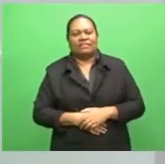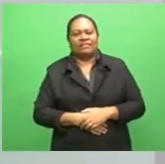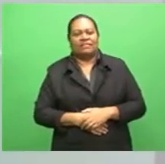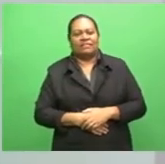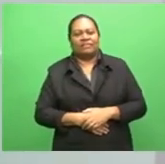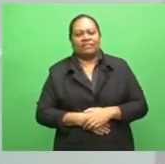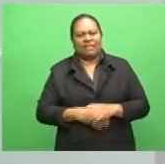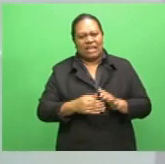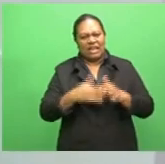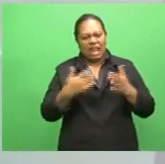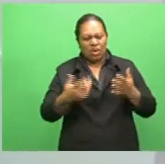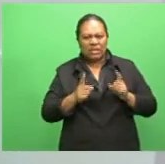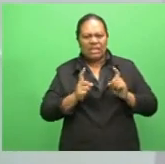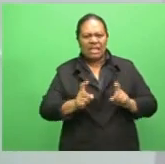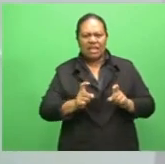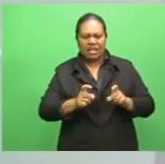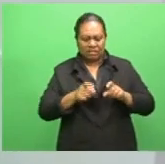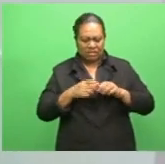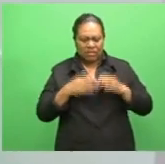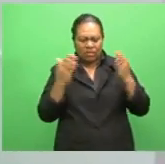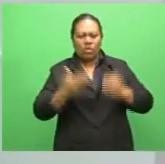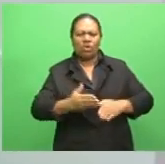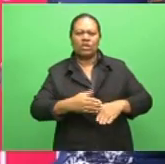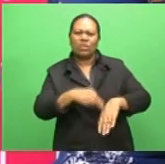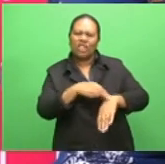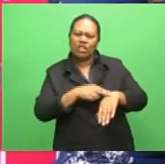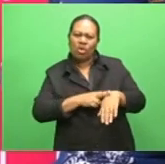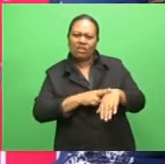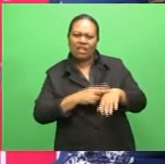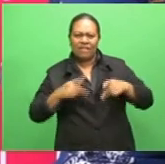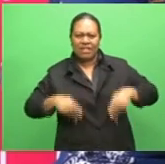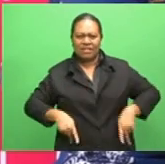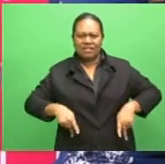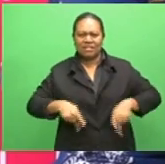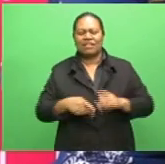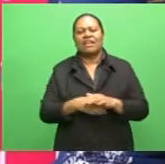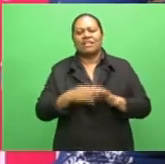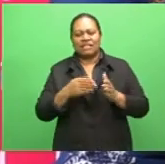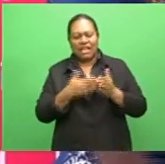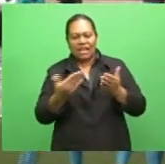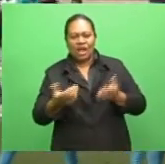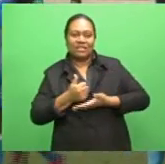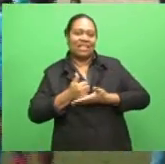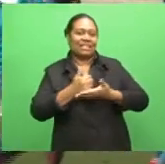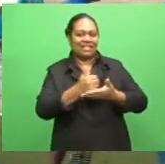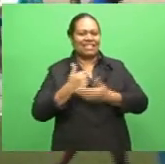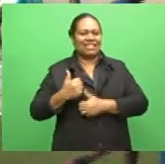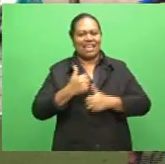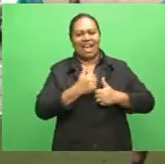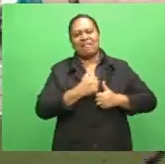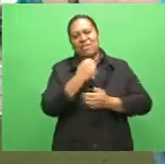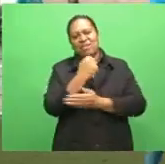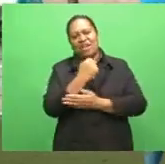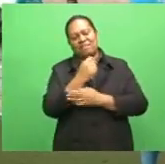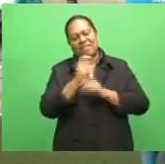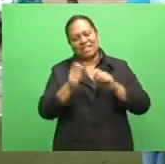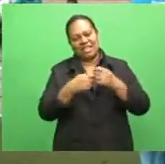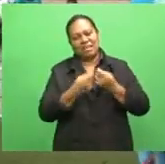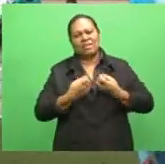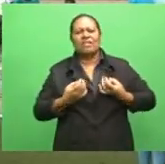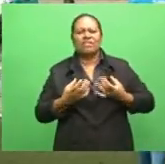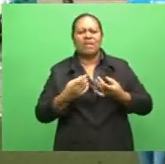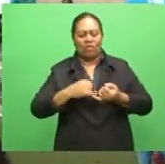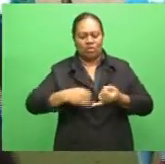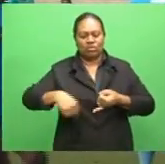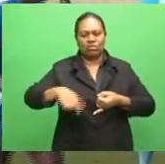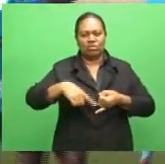physios right now and doing rehab due to injuries. For the time being, he is assisting the Army rugby team as they prepare for the Suva